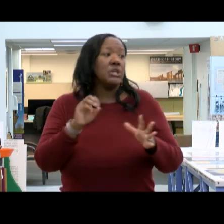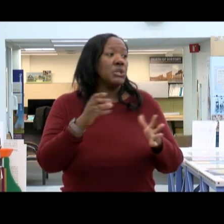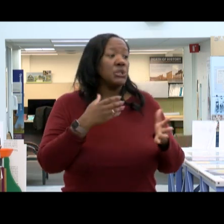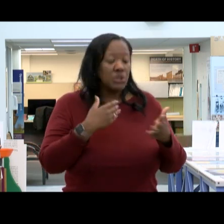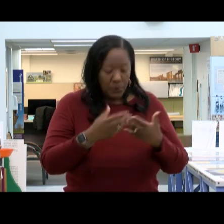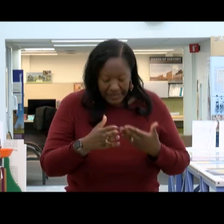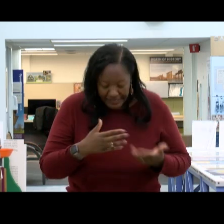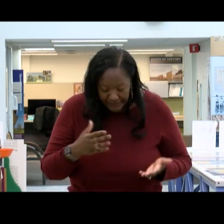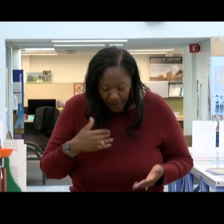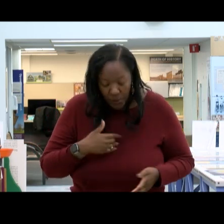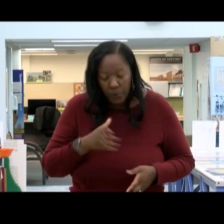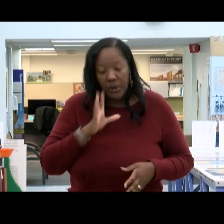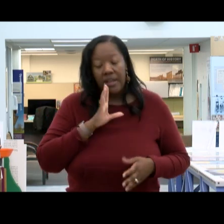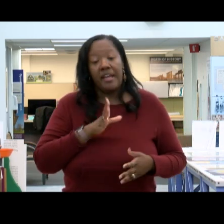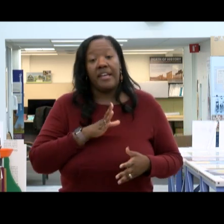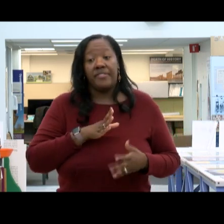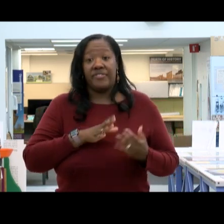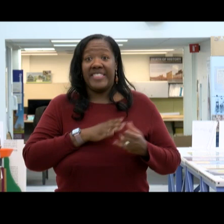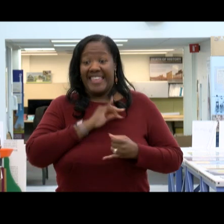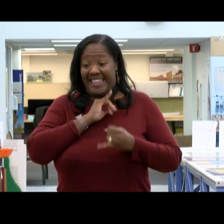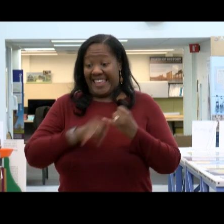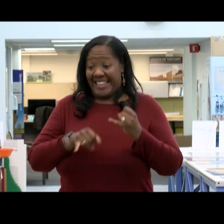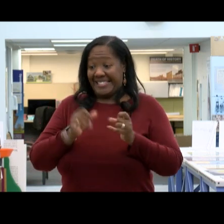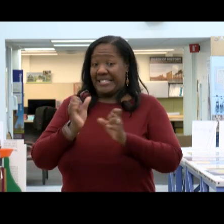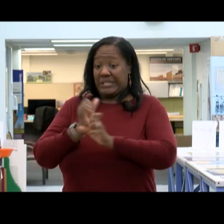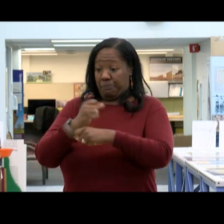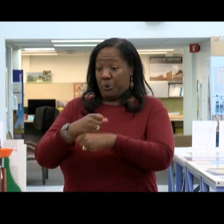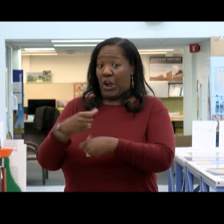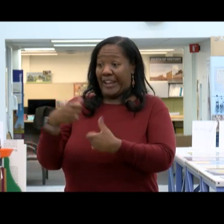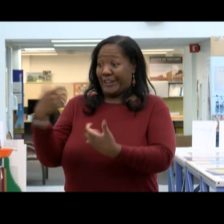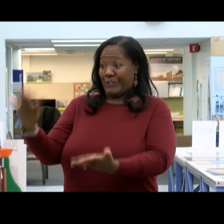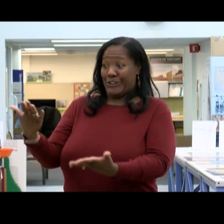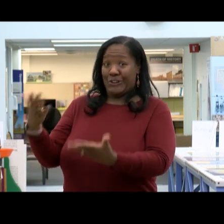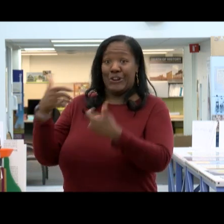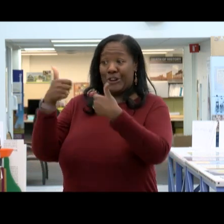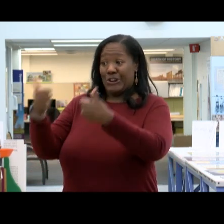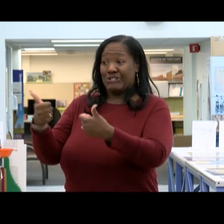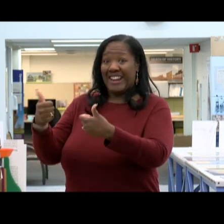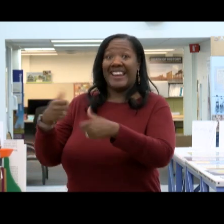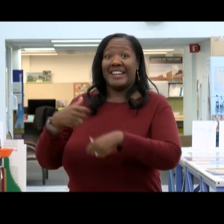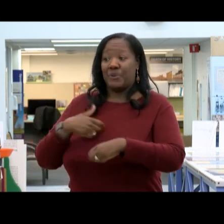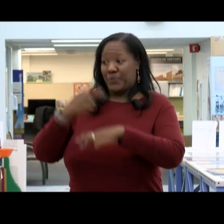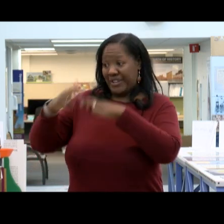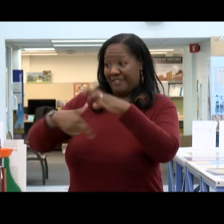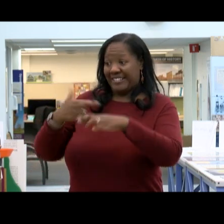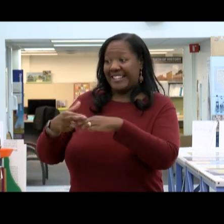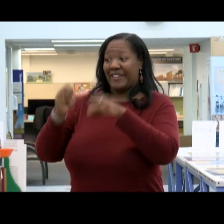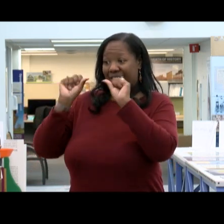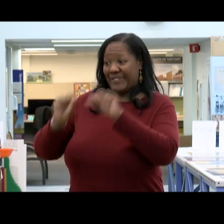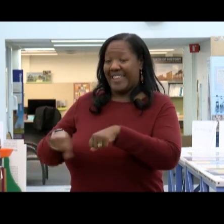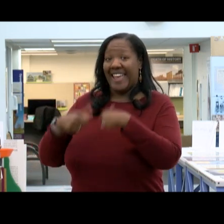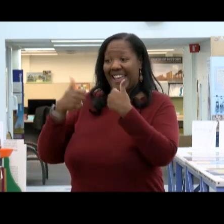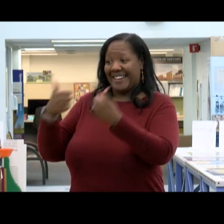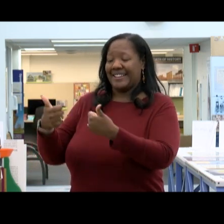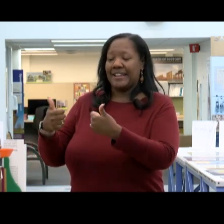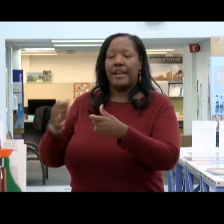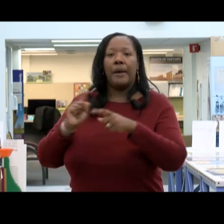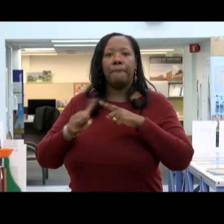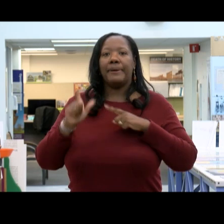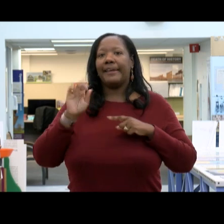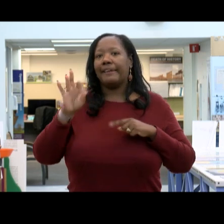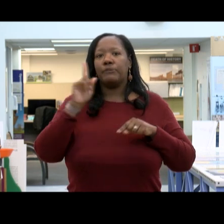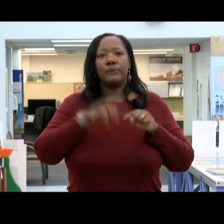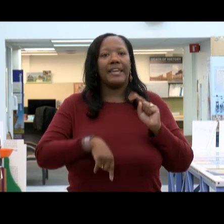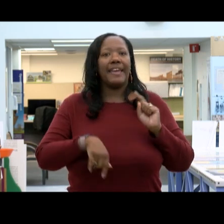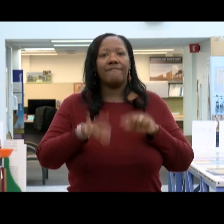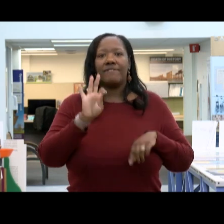end product seems great and is recyclable, when it starts out, it has issues. And then if you can't actually